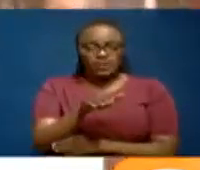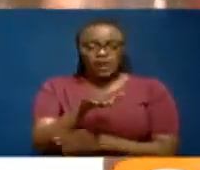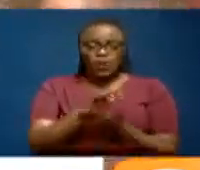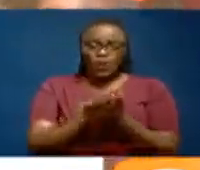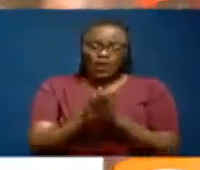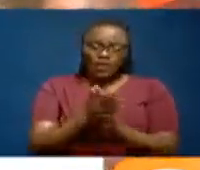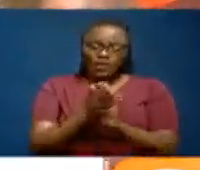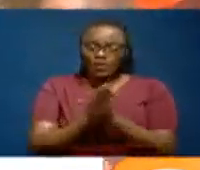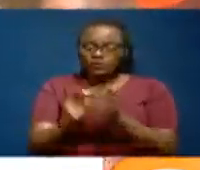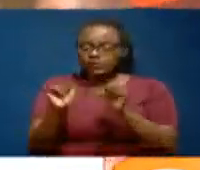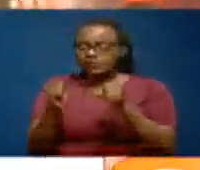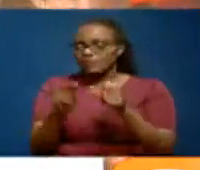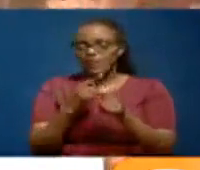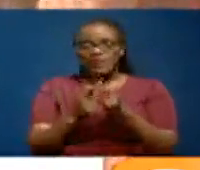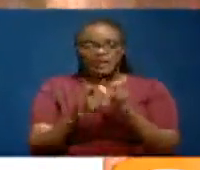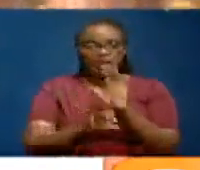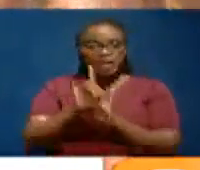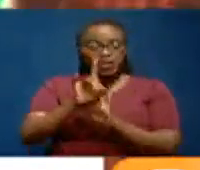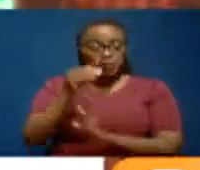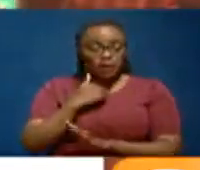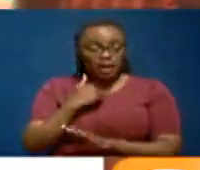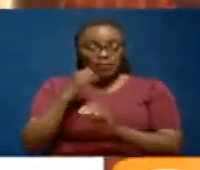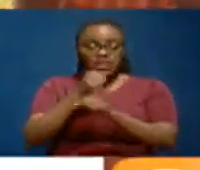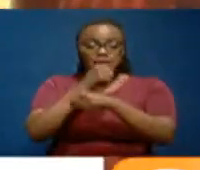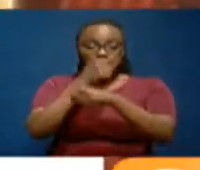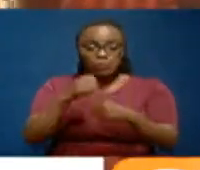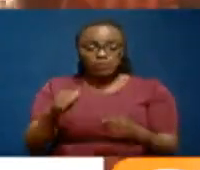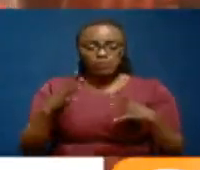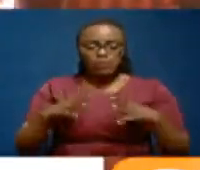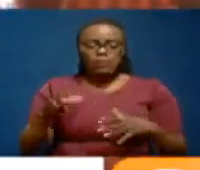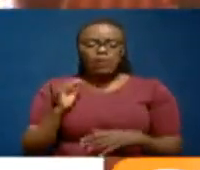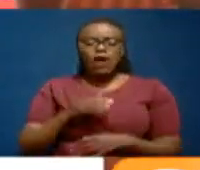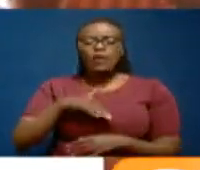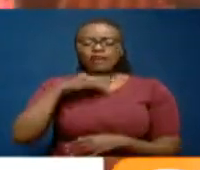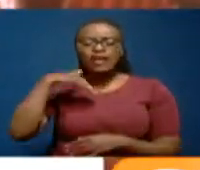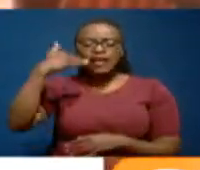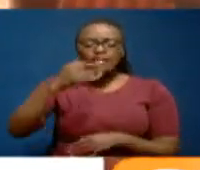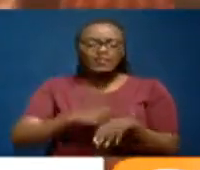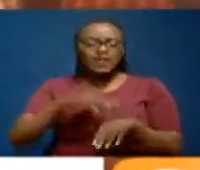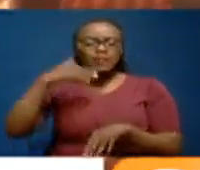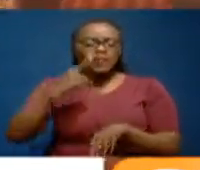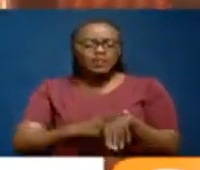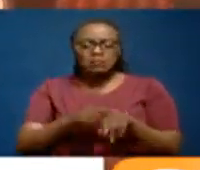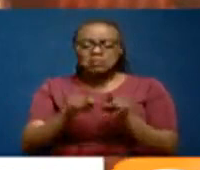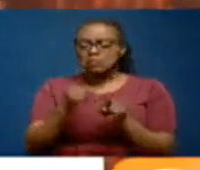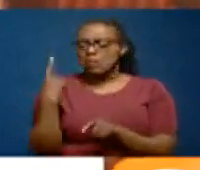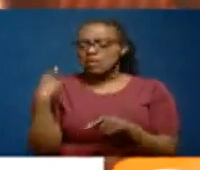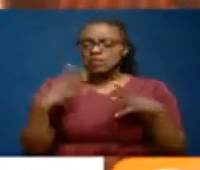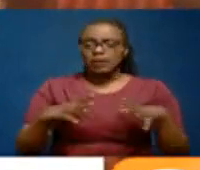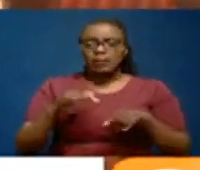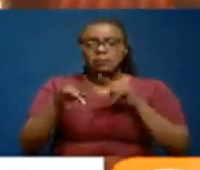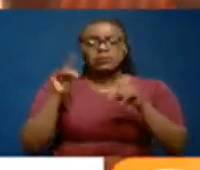Bila usalama, kuna maendeleo inaweza kufanyika. Watu wetu wanakufa kila wakati. Hata jana watu